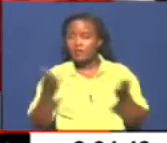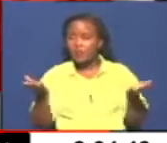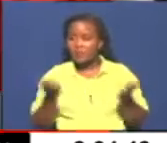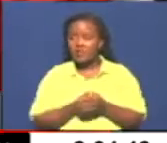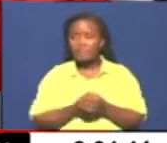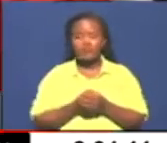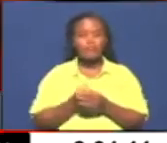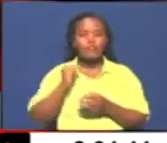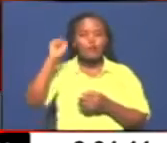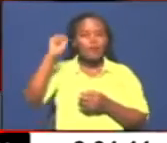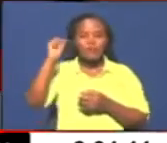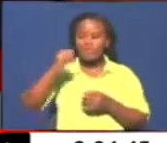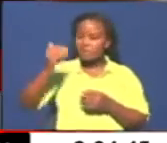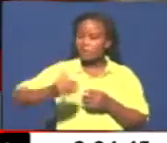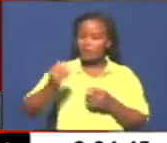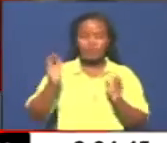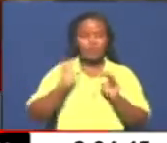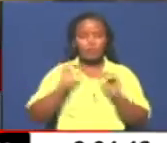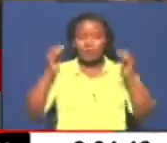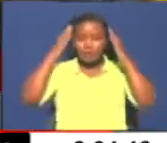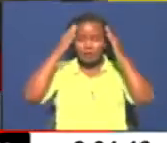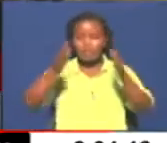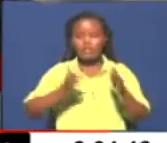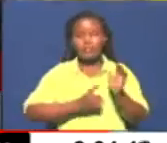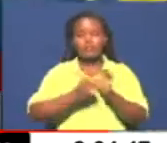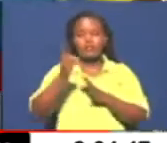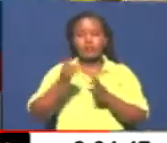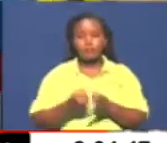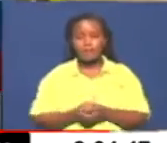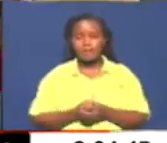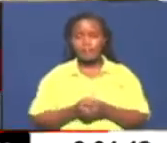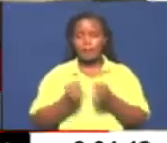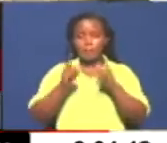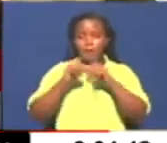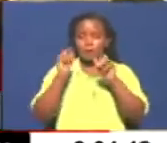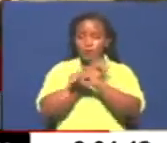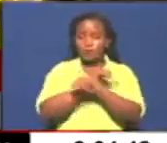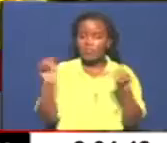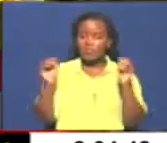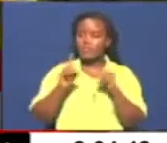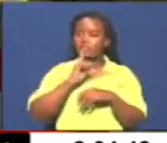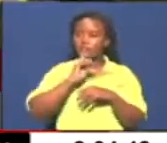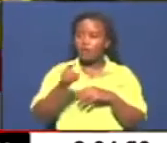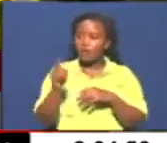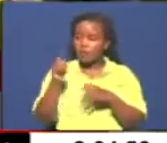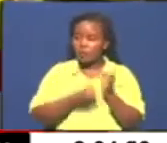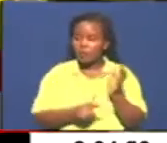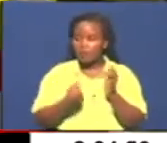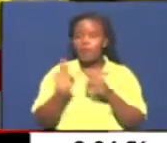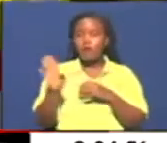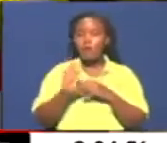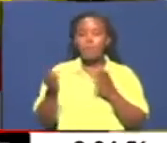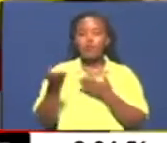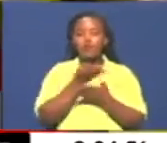siasa chache, kazi mingi. To unleash its growth, the head of state has directed the Oceans and Blue Economy Office,